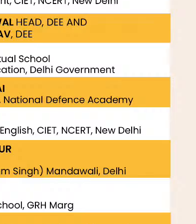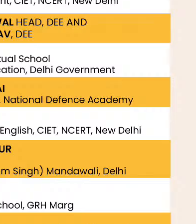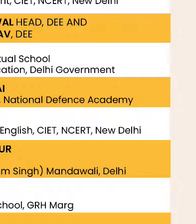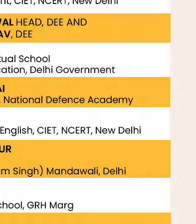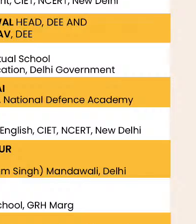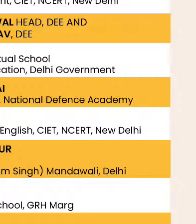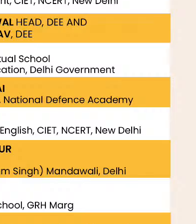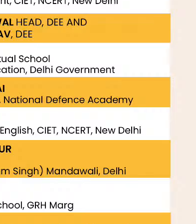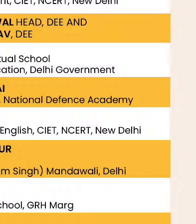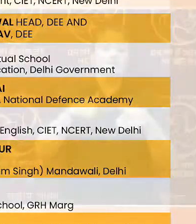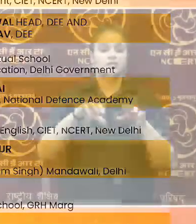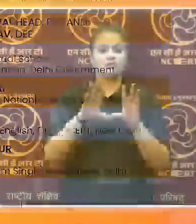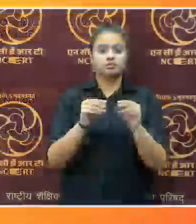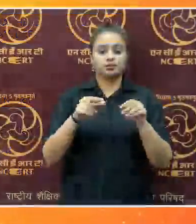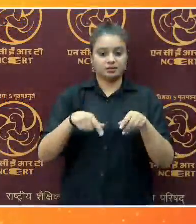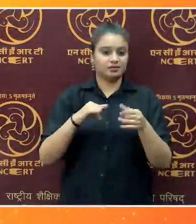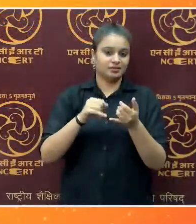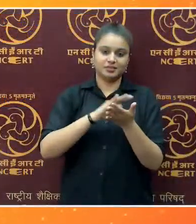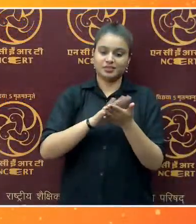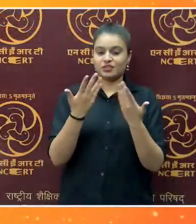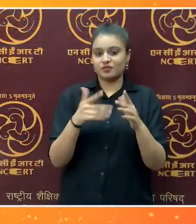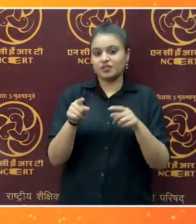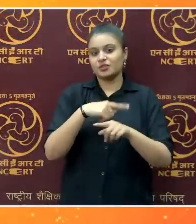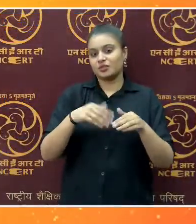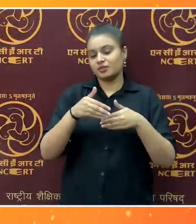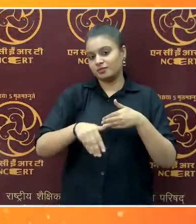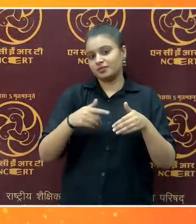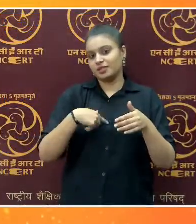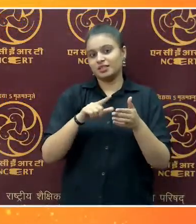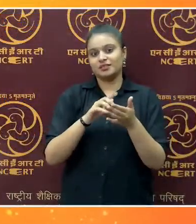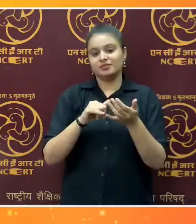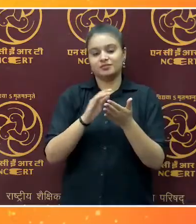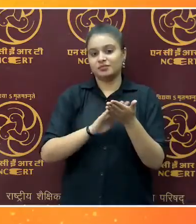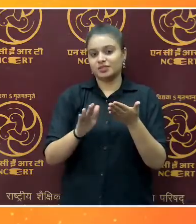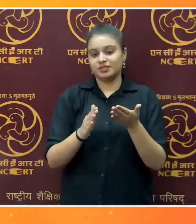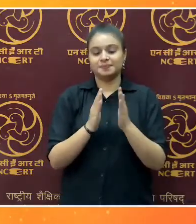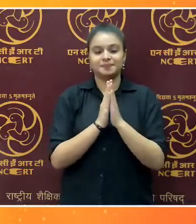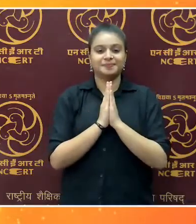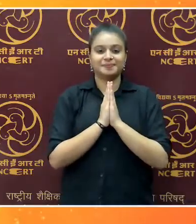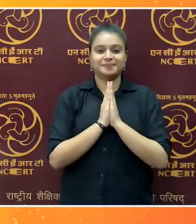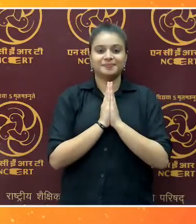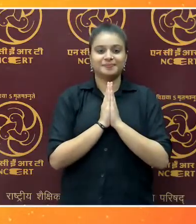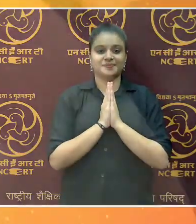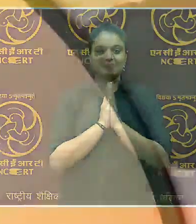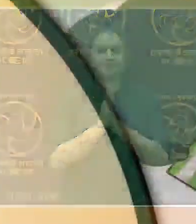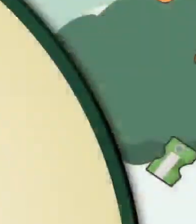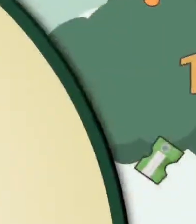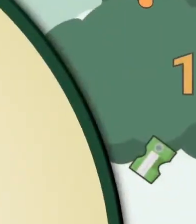sessions will follow. With this, it's a wrap. This is me, Harpreet Kaur, taking leave of you. Namaskar.